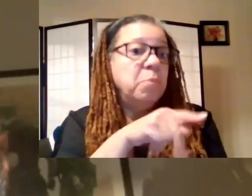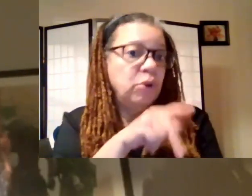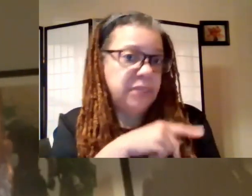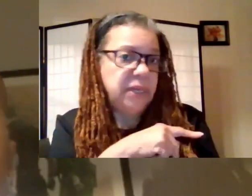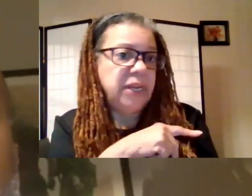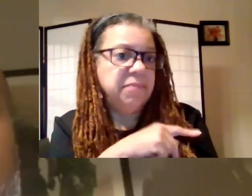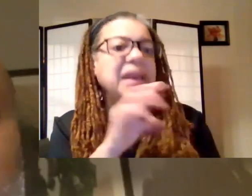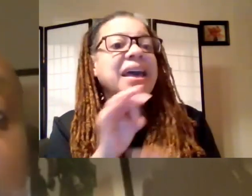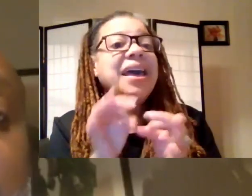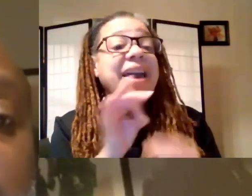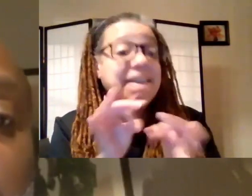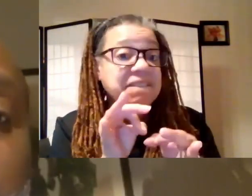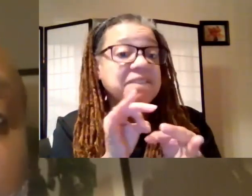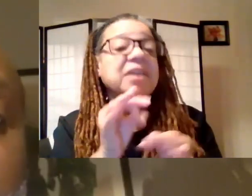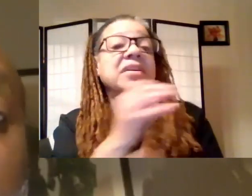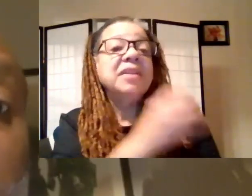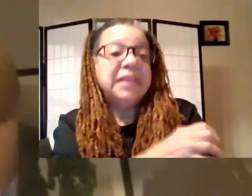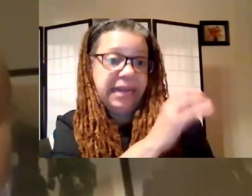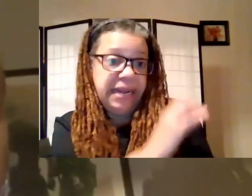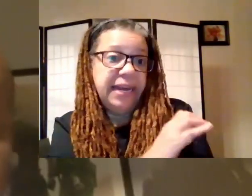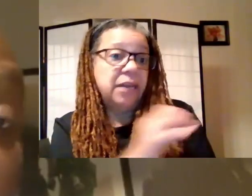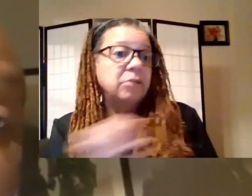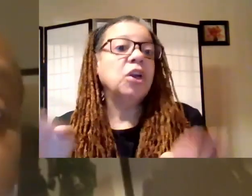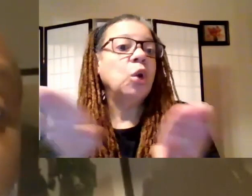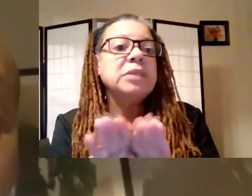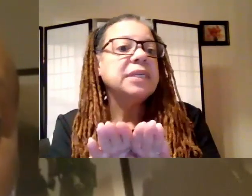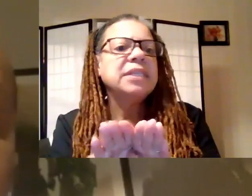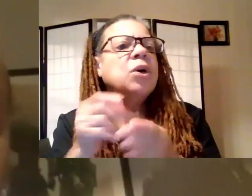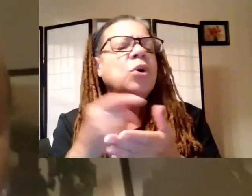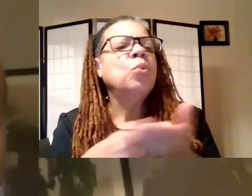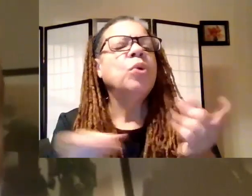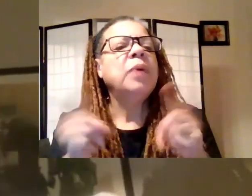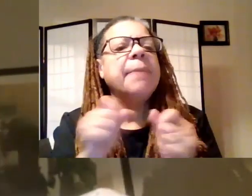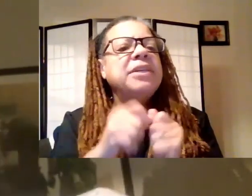you know if the clinic that you went to closed all of a sudden?